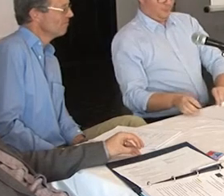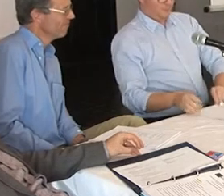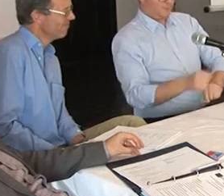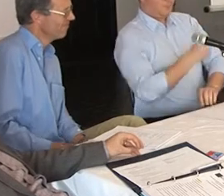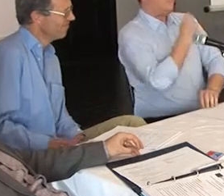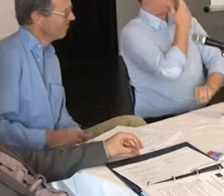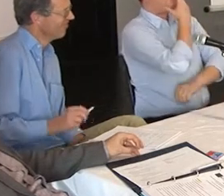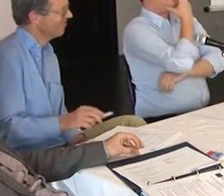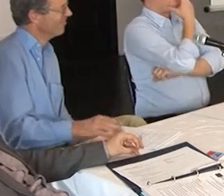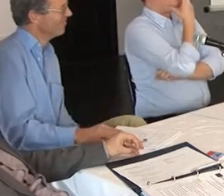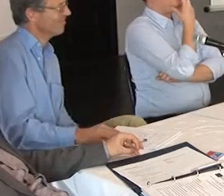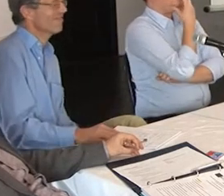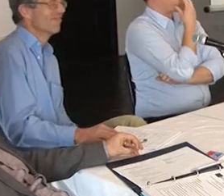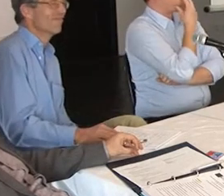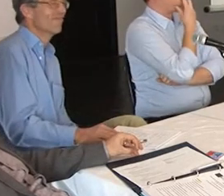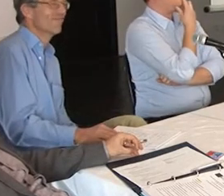Okay.